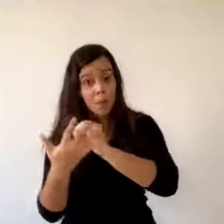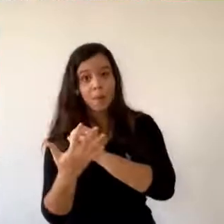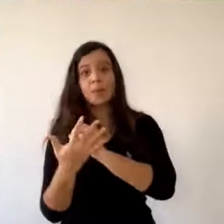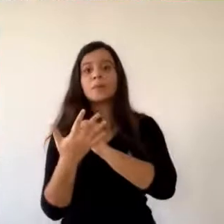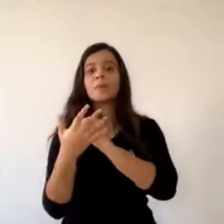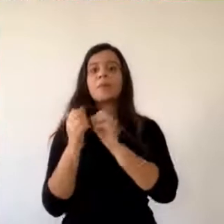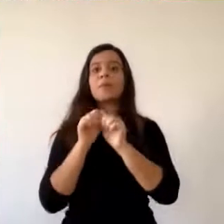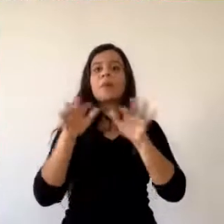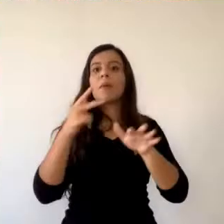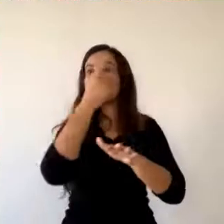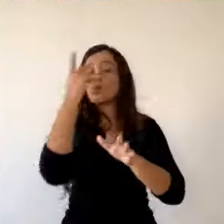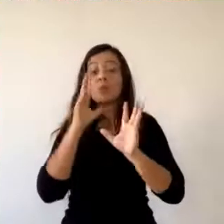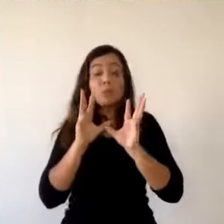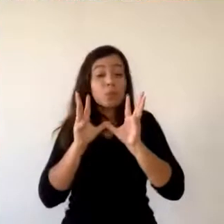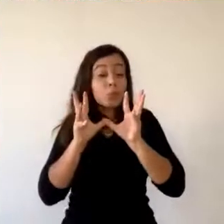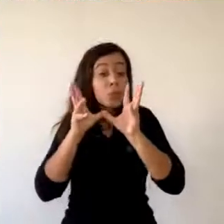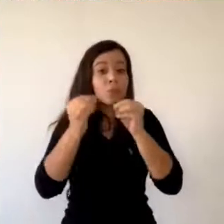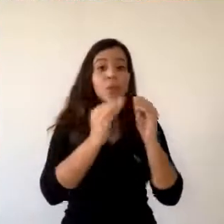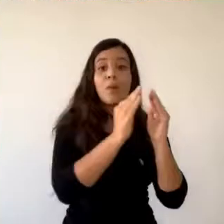has increased